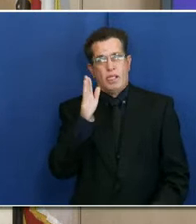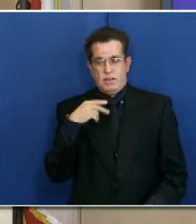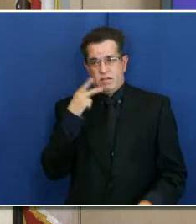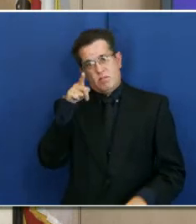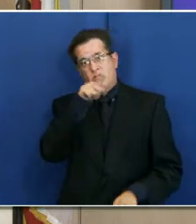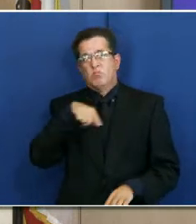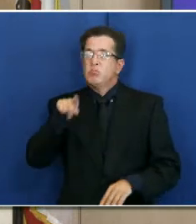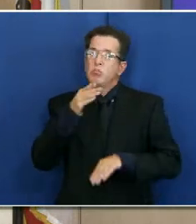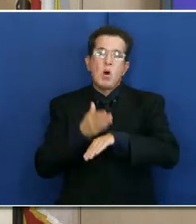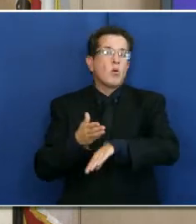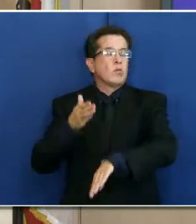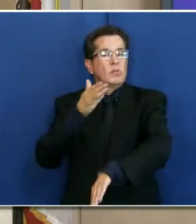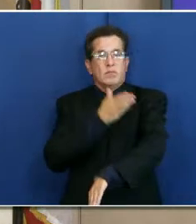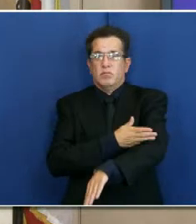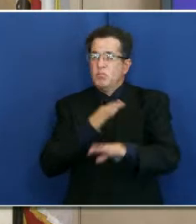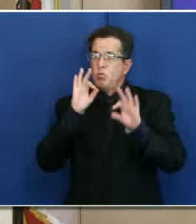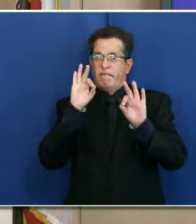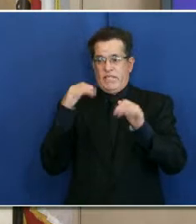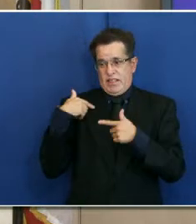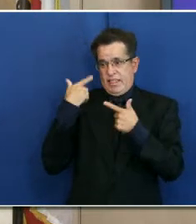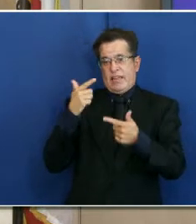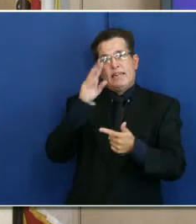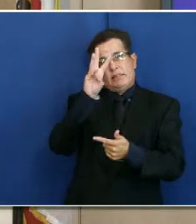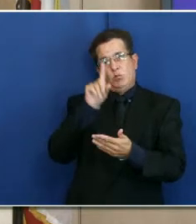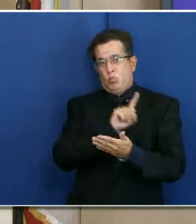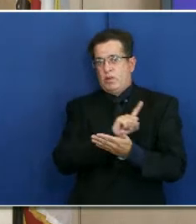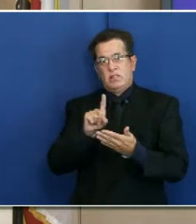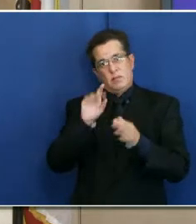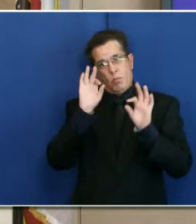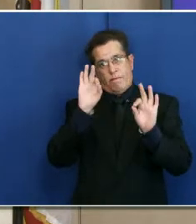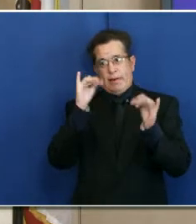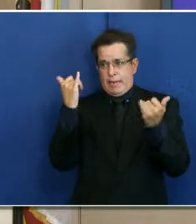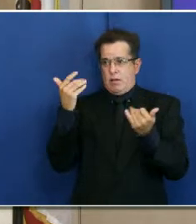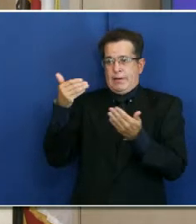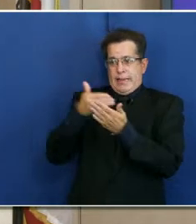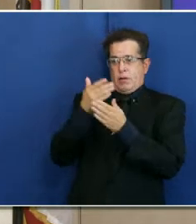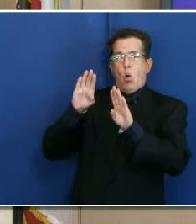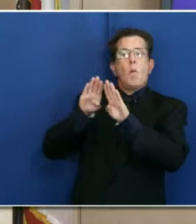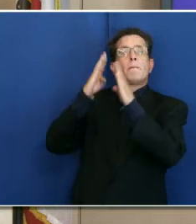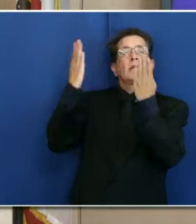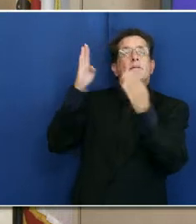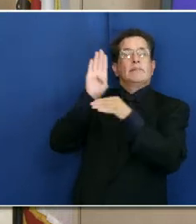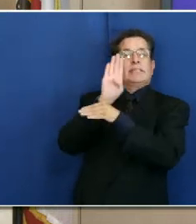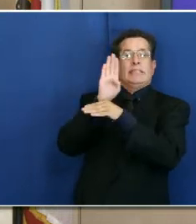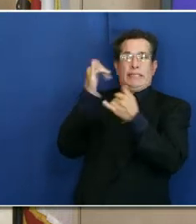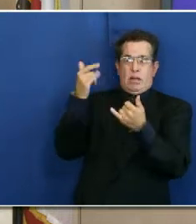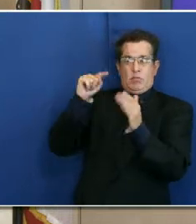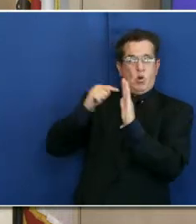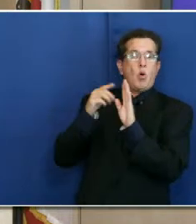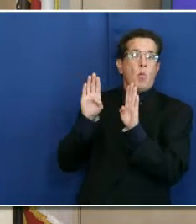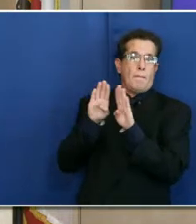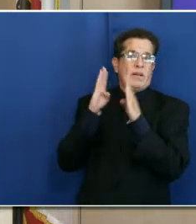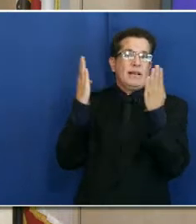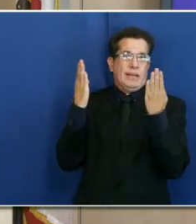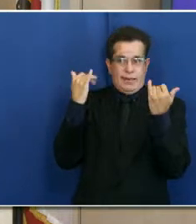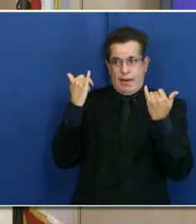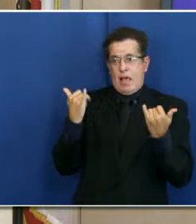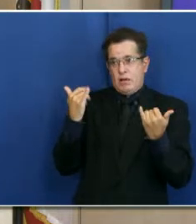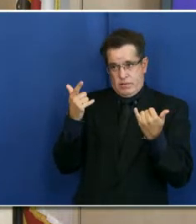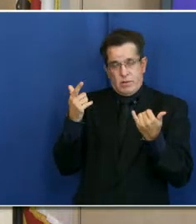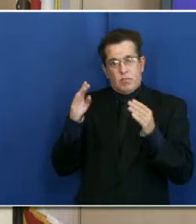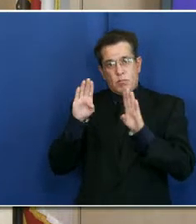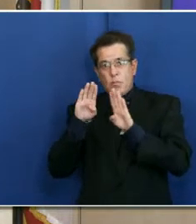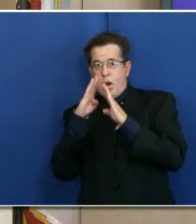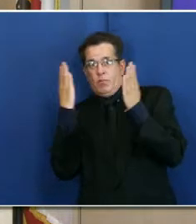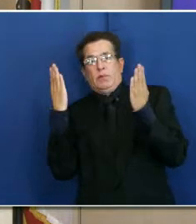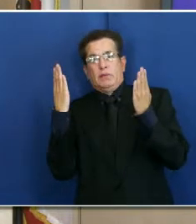tremendous progress over the last 6 weeks or so, but we know with the reopening of more businesses and lightening up, if you will, of some of